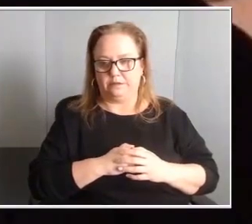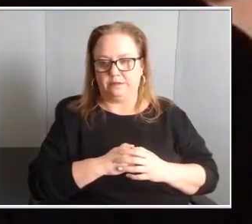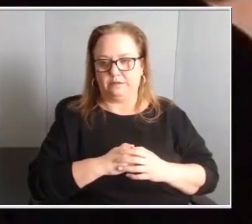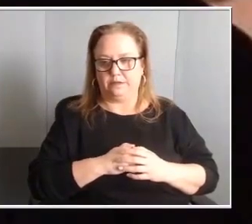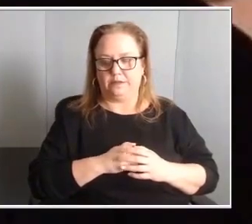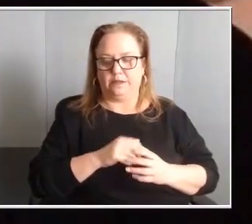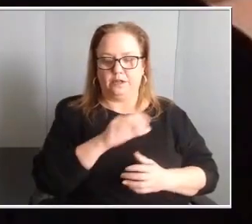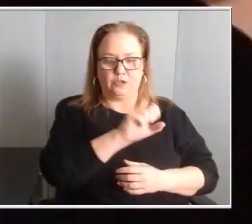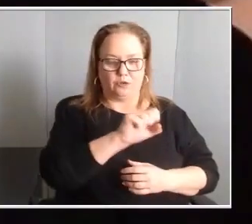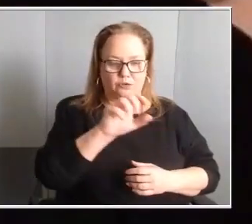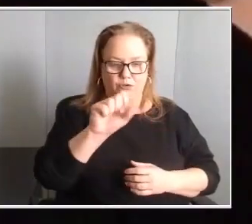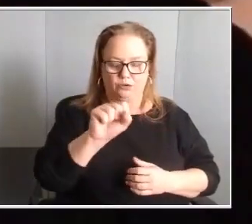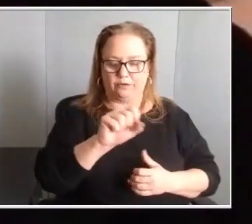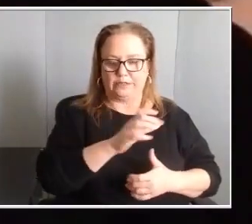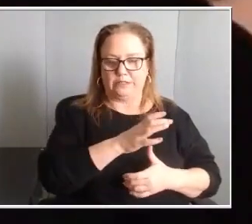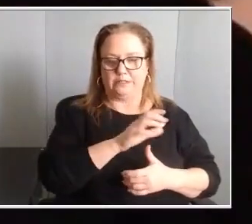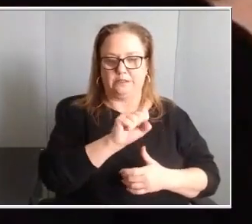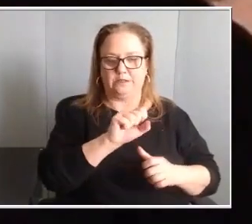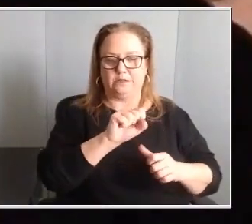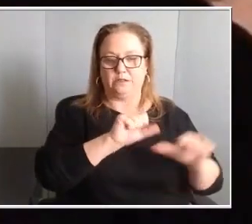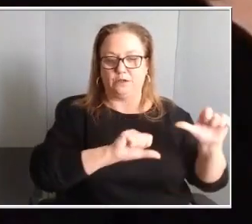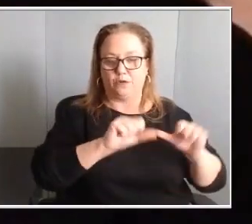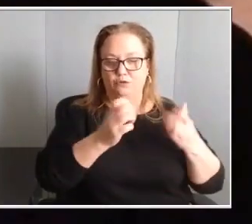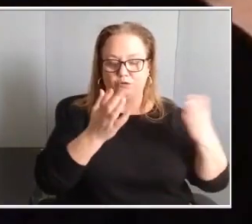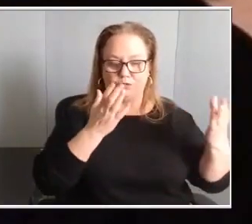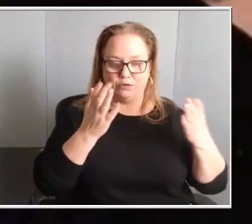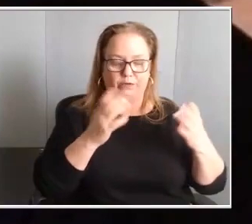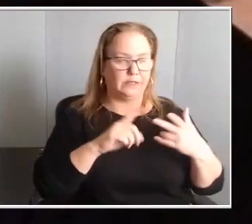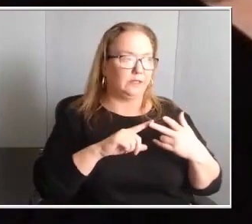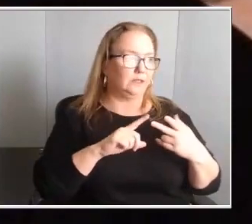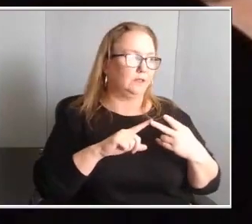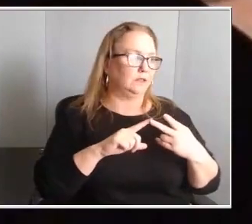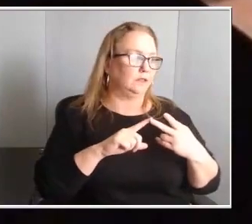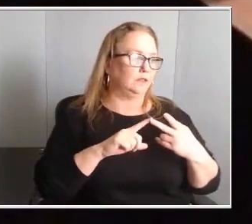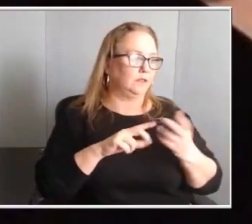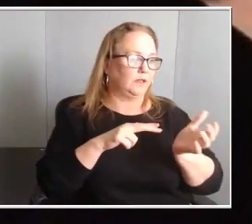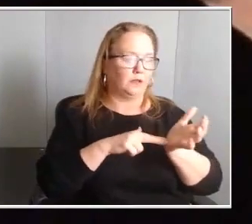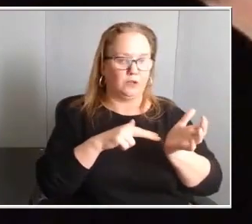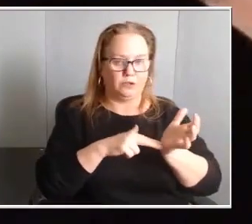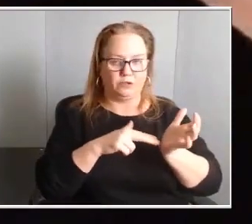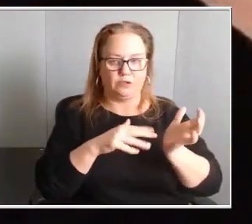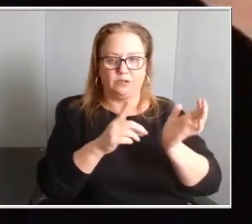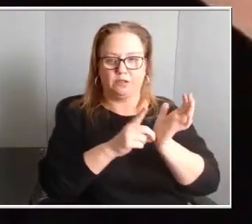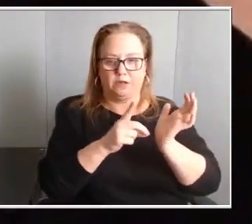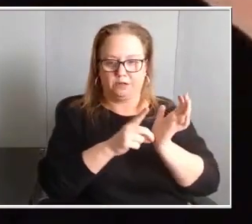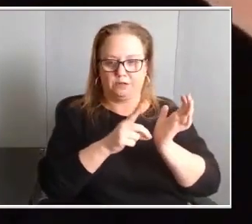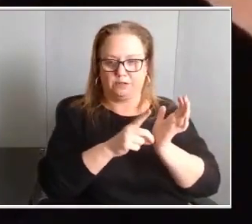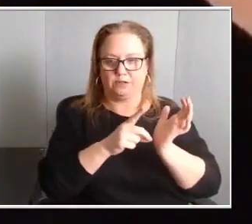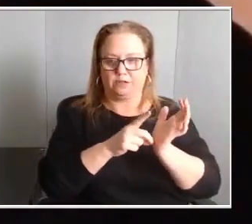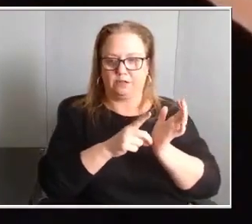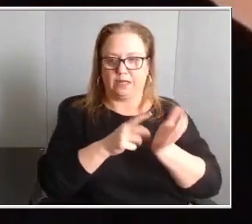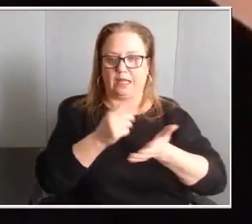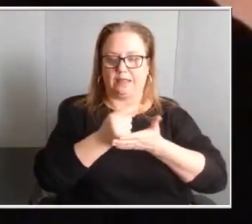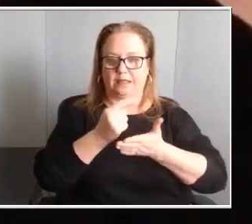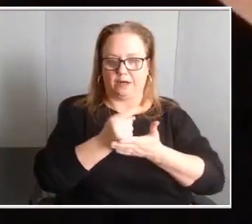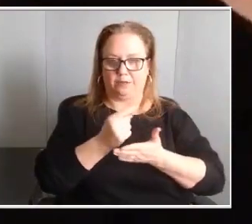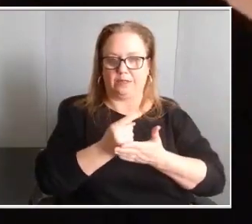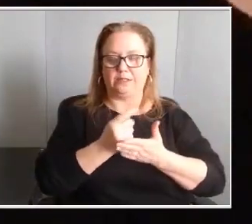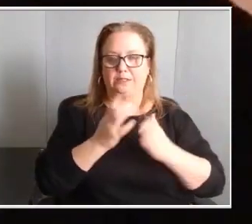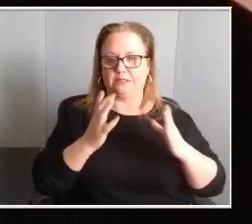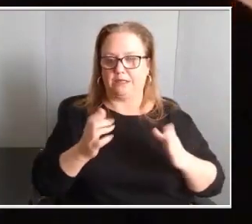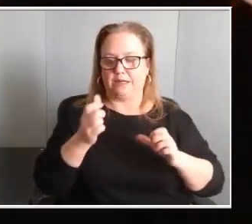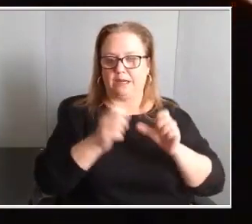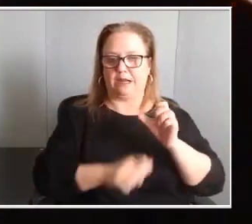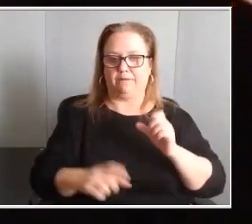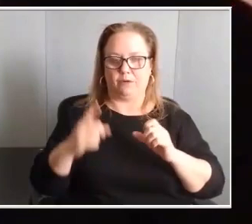social services to the nurses, doctors, therapists, everybody